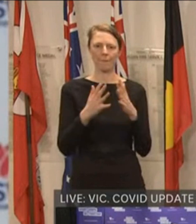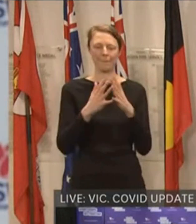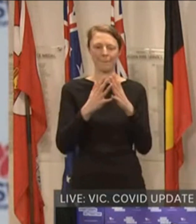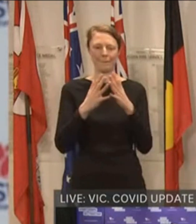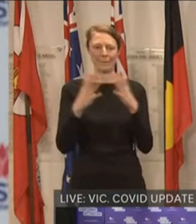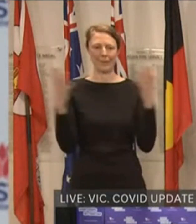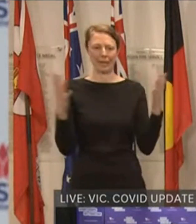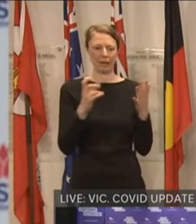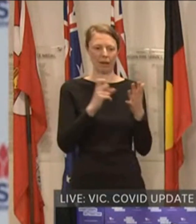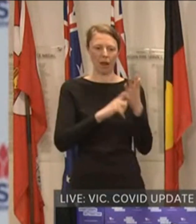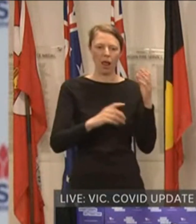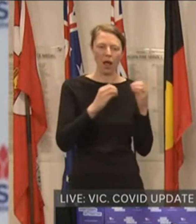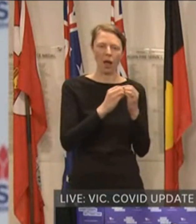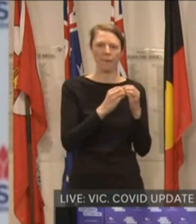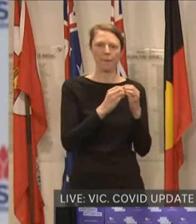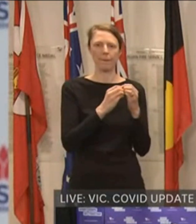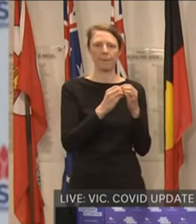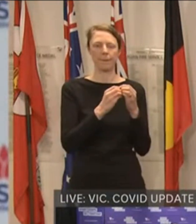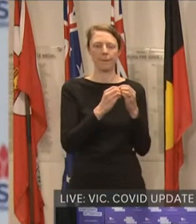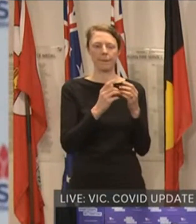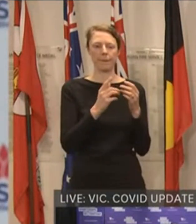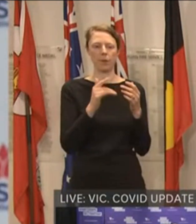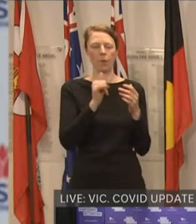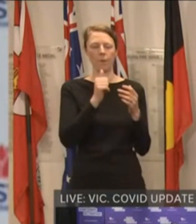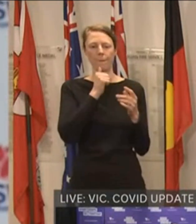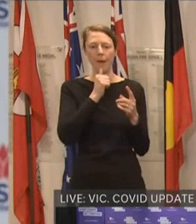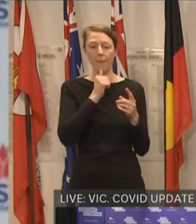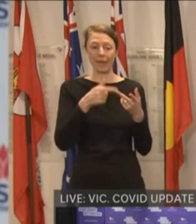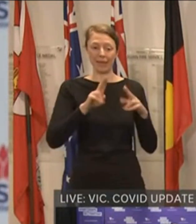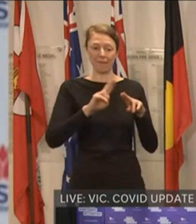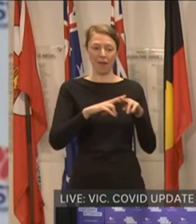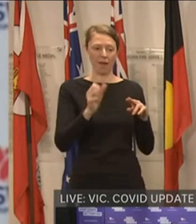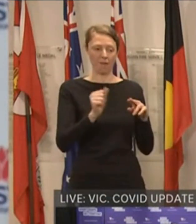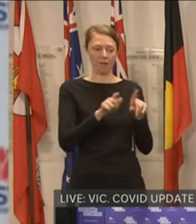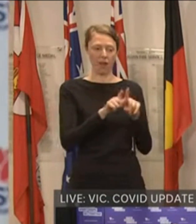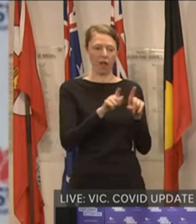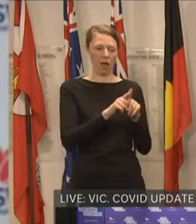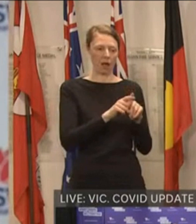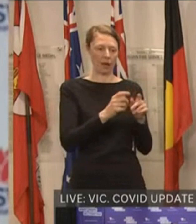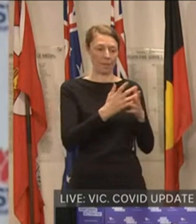per dining area. But again, it's got to be in strict compliance